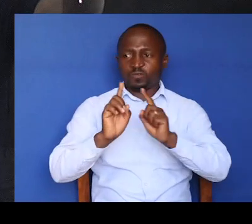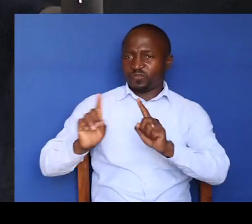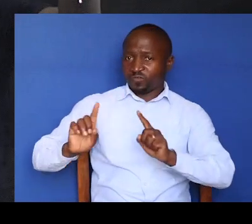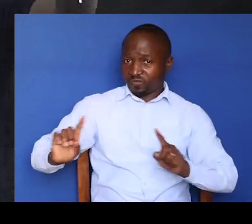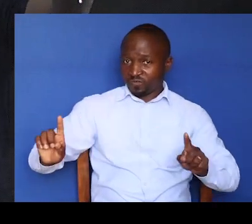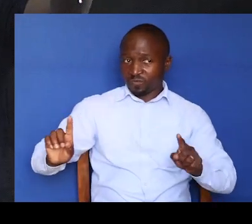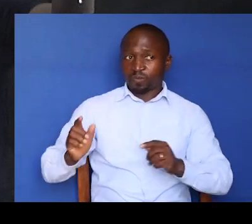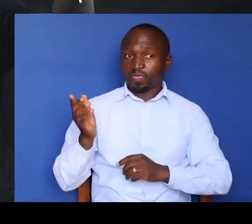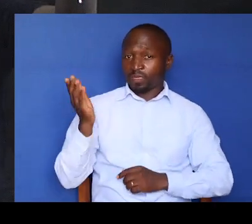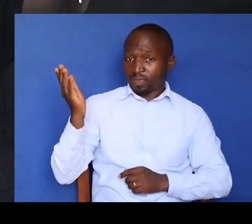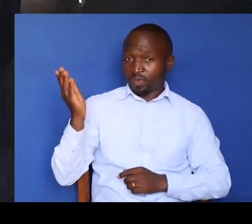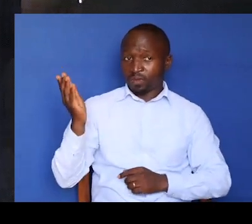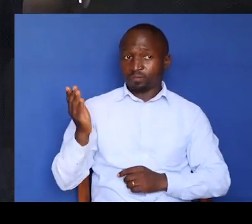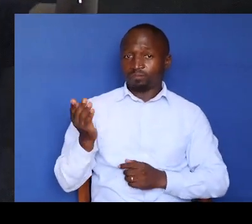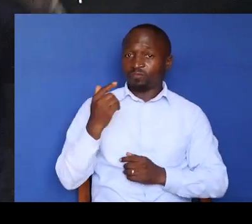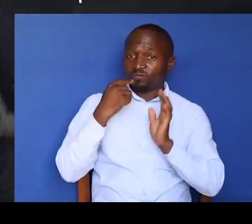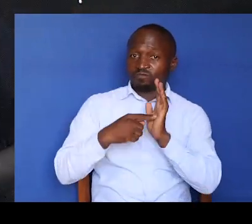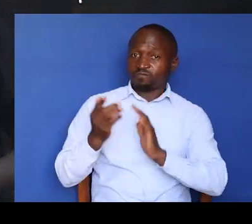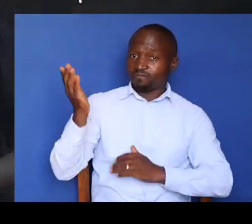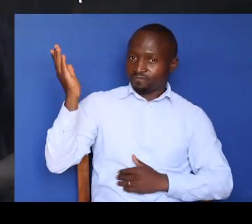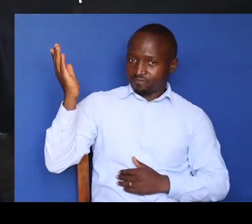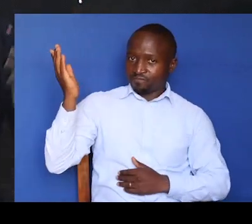This becomes distinctive feature.